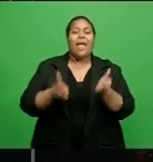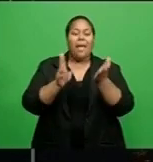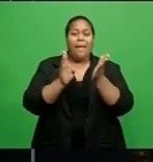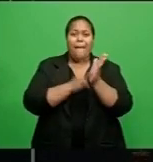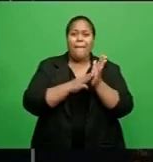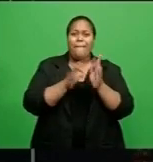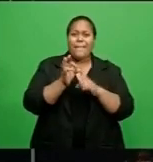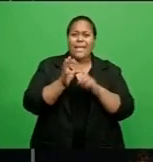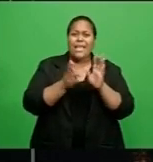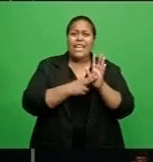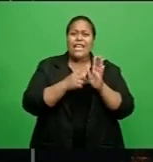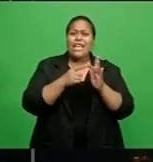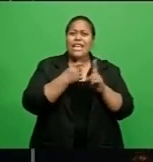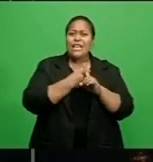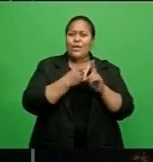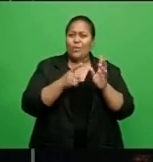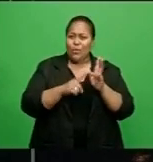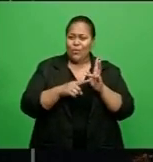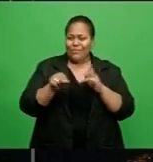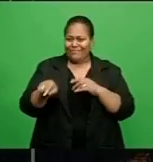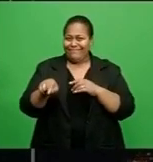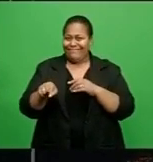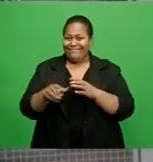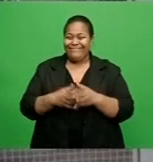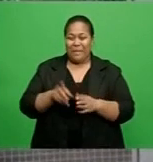Nawaikula. Koroi Tandalala reports.